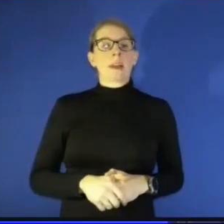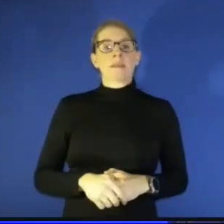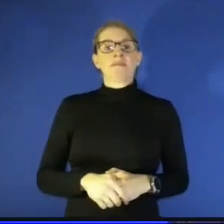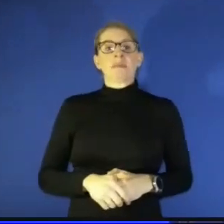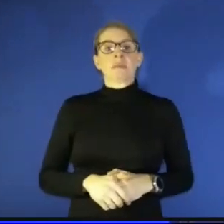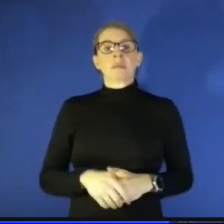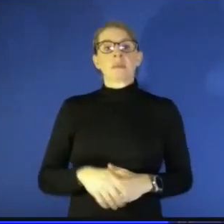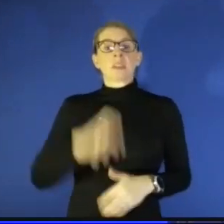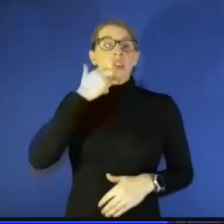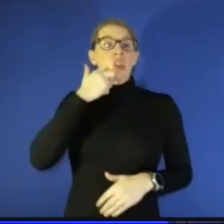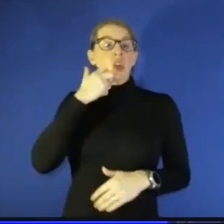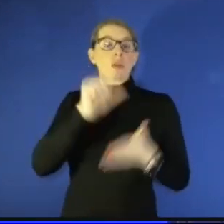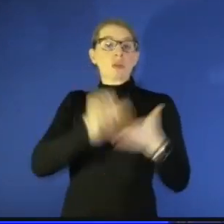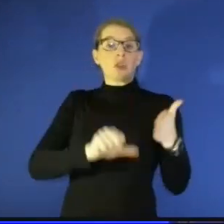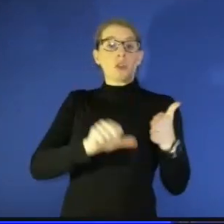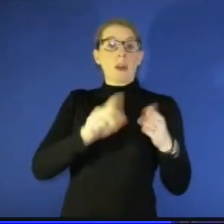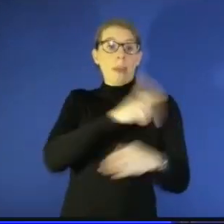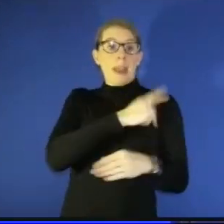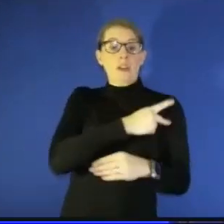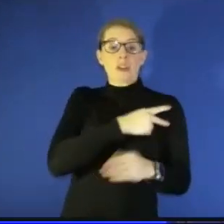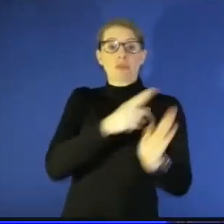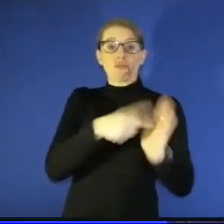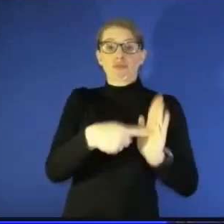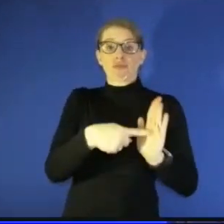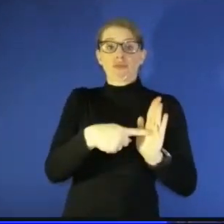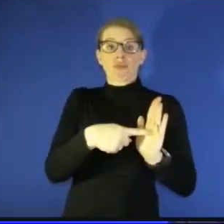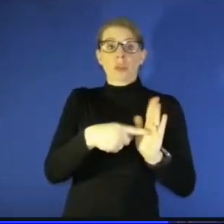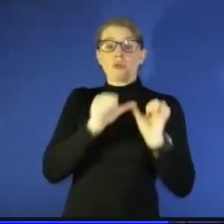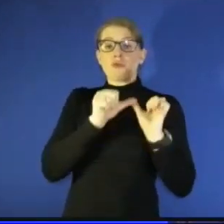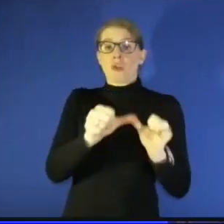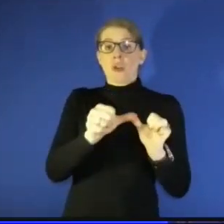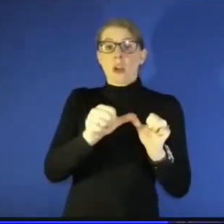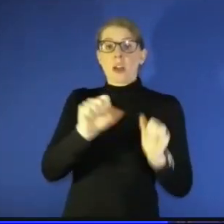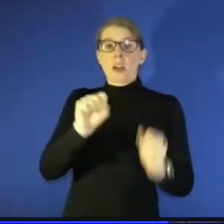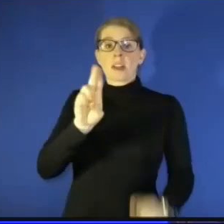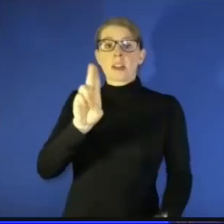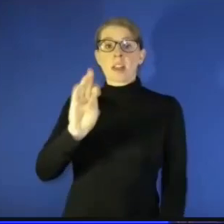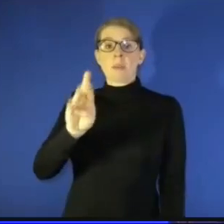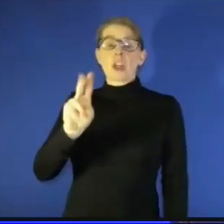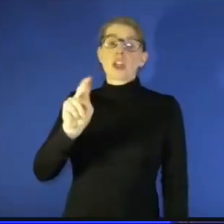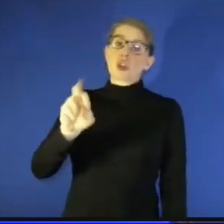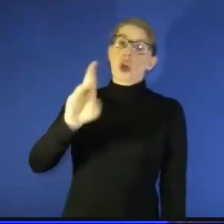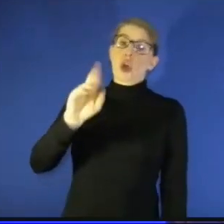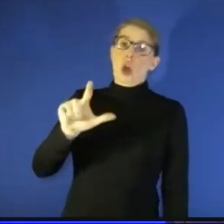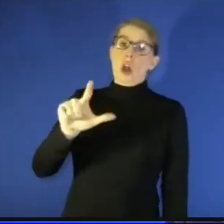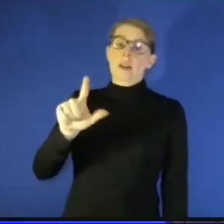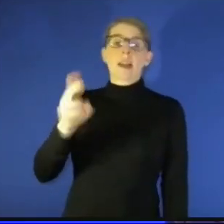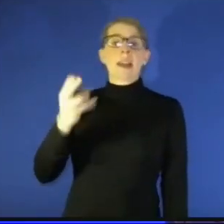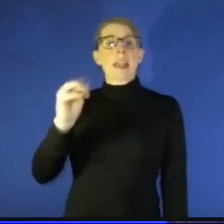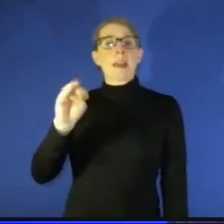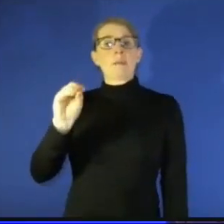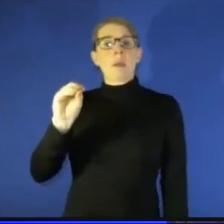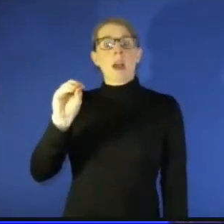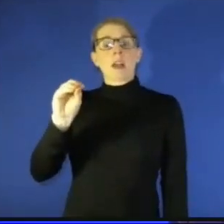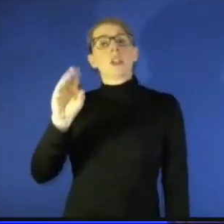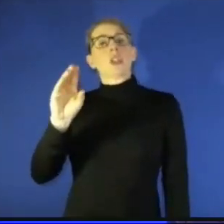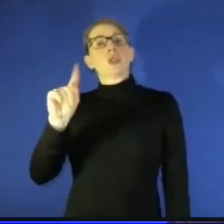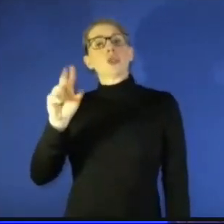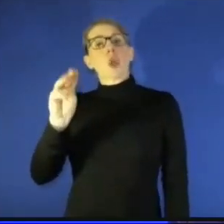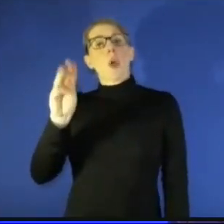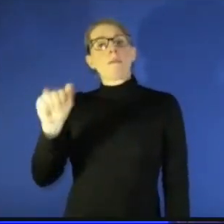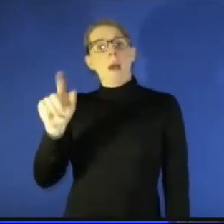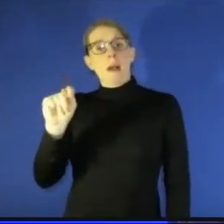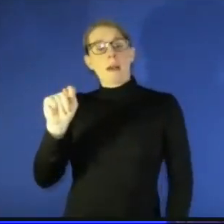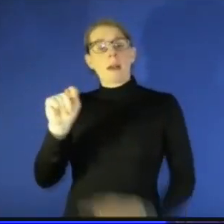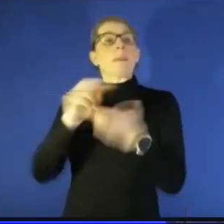patients experience a condition that's called chronic subdural hematoma. It is a slow onset bleeding inside of the